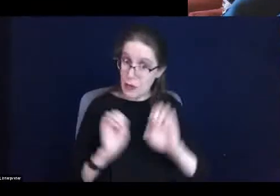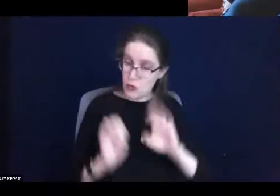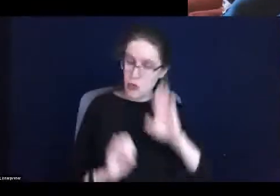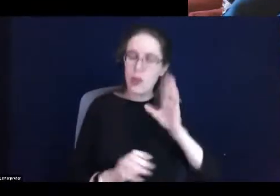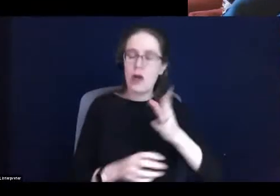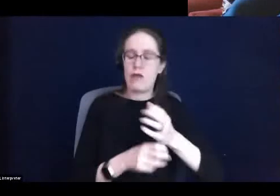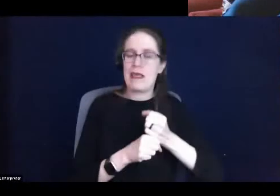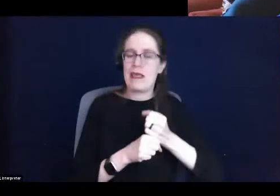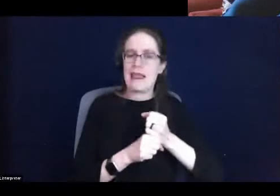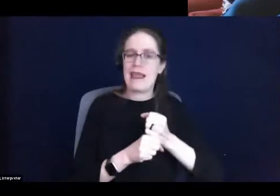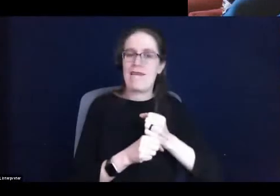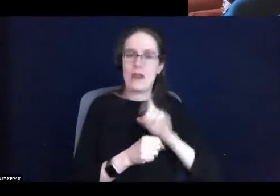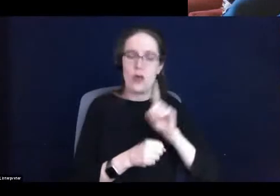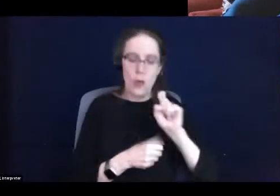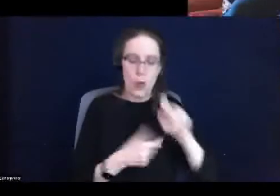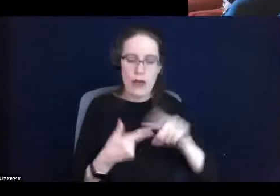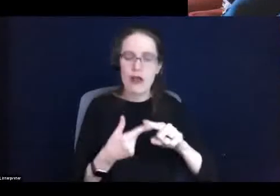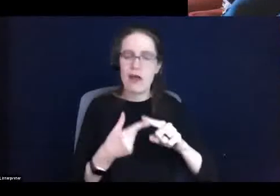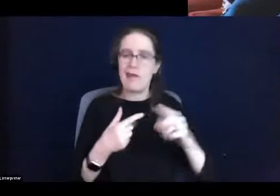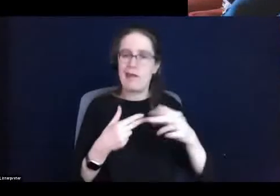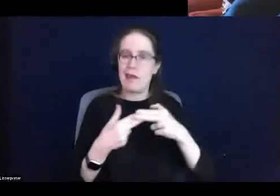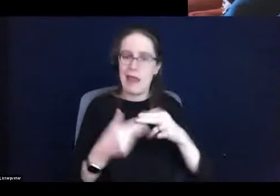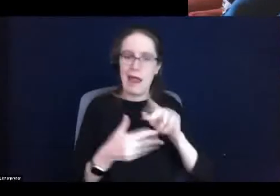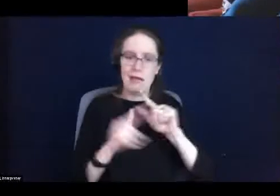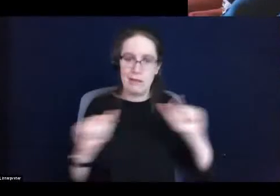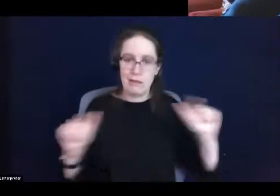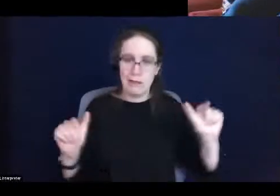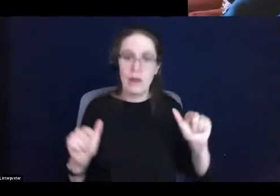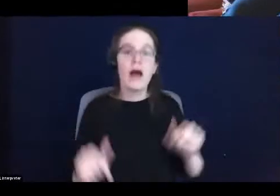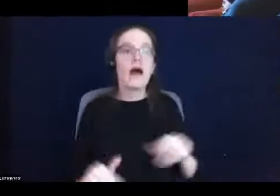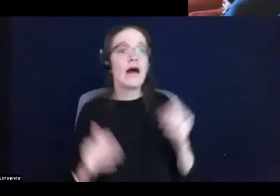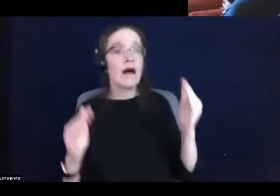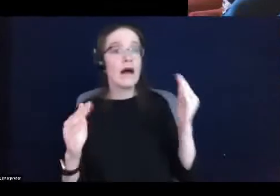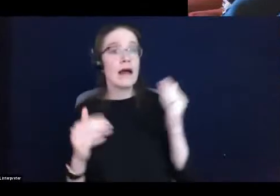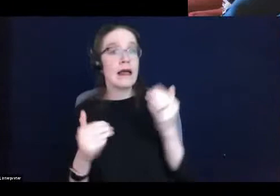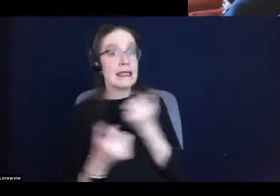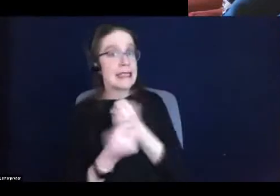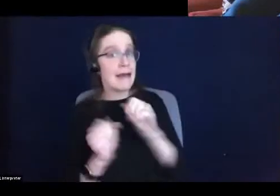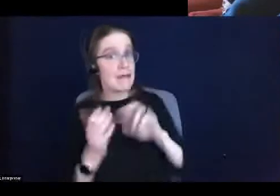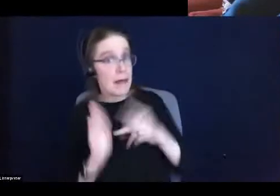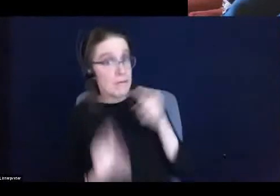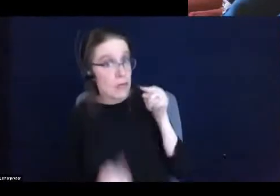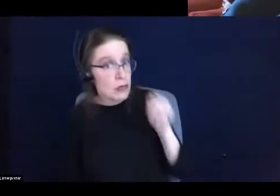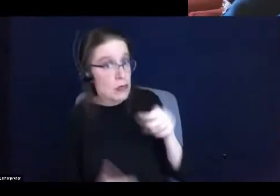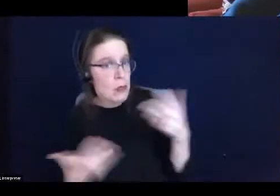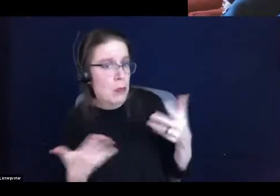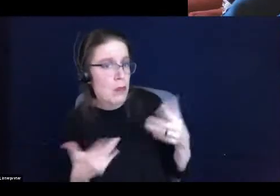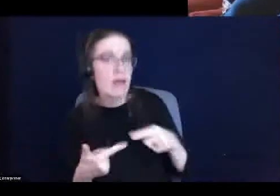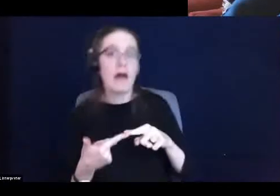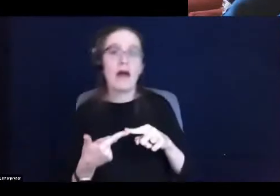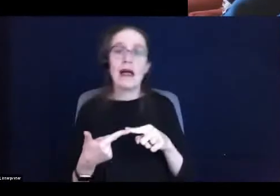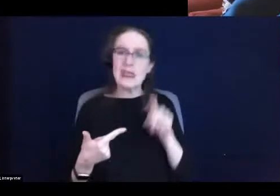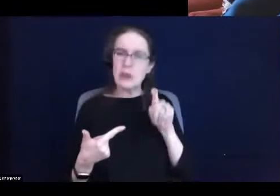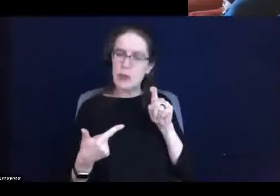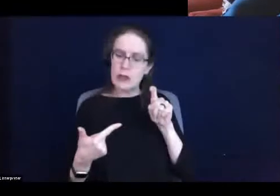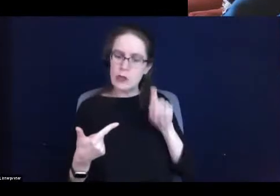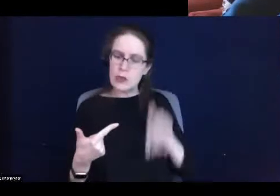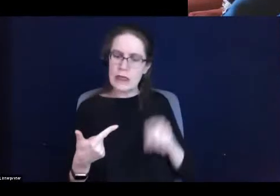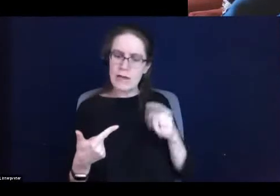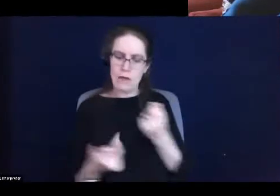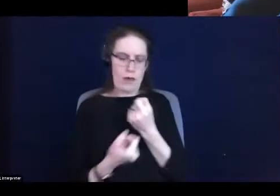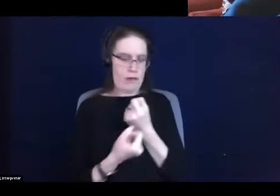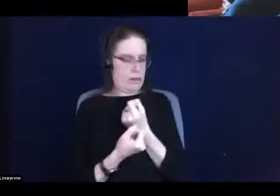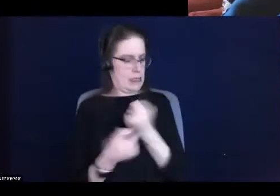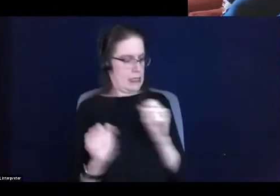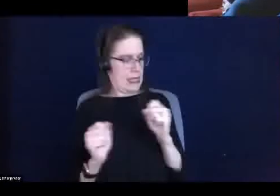What does safety mean to you? What do you need to feel physically safe? And this, for some people, might